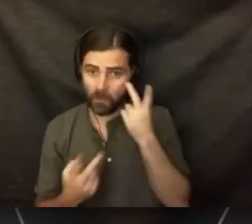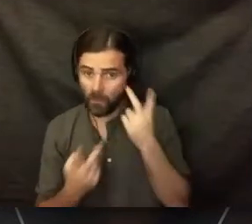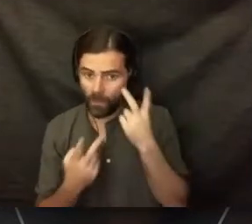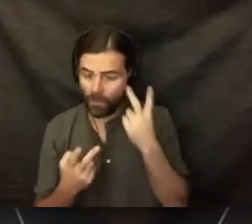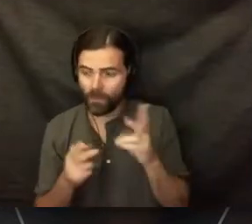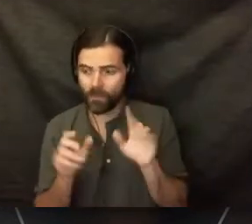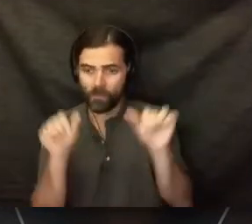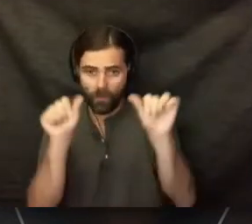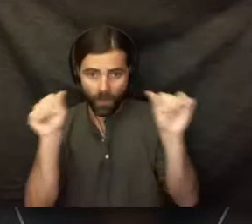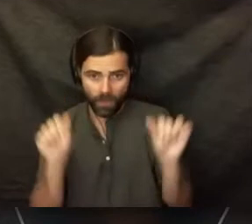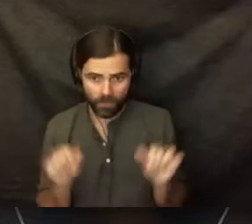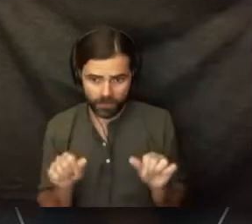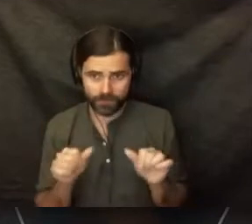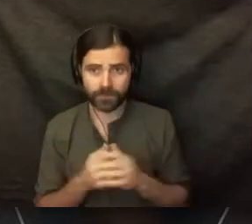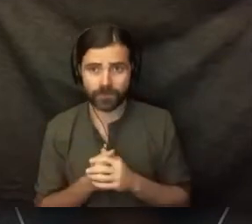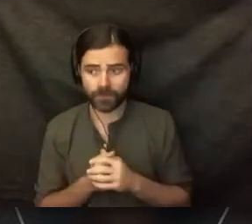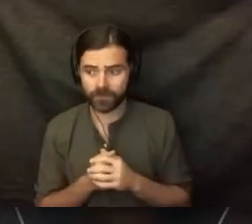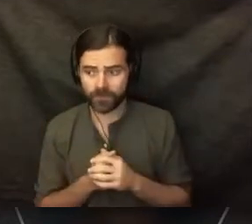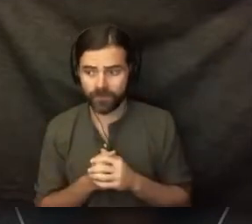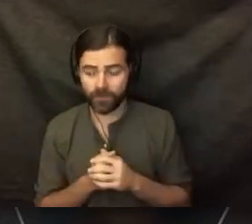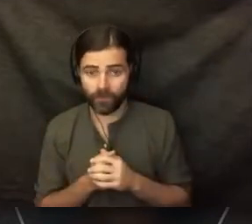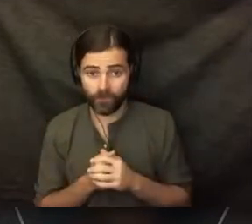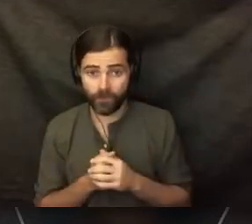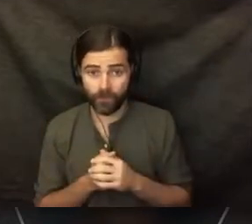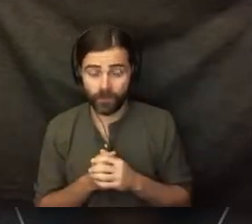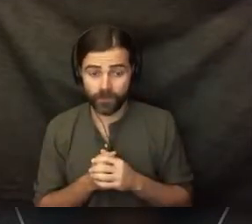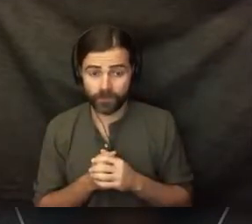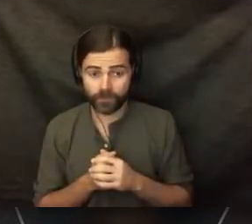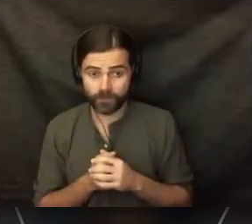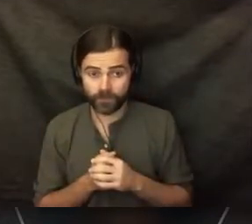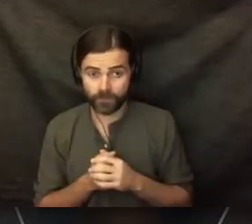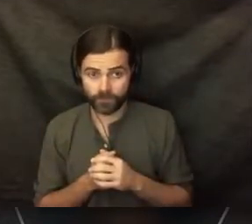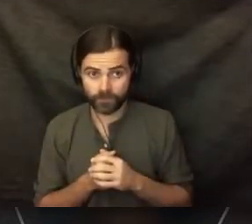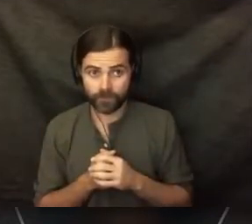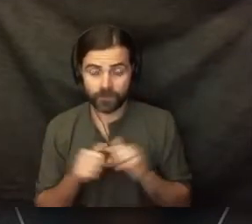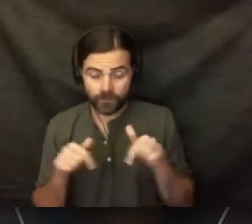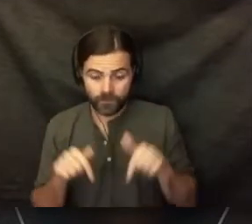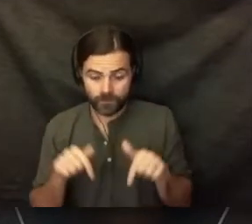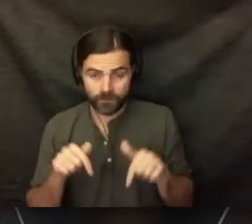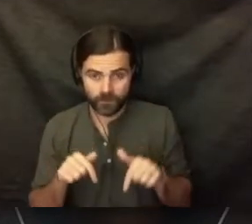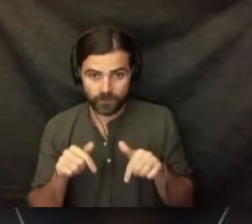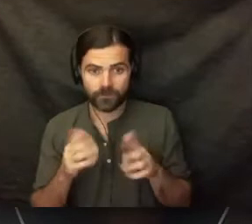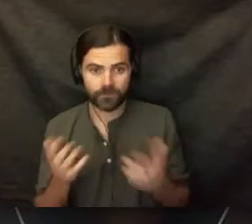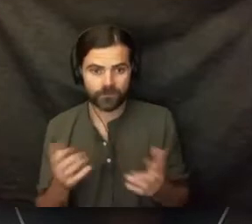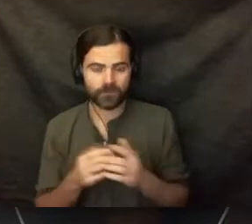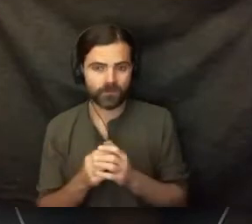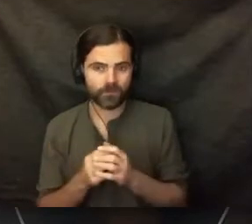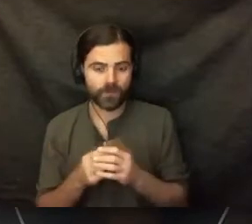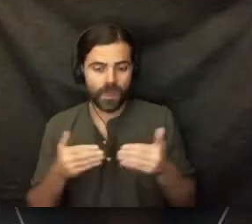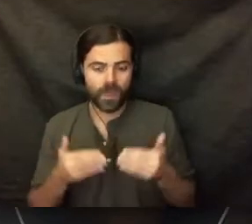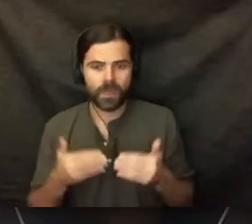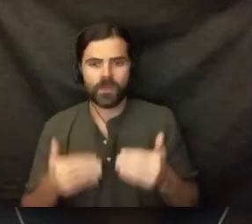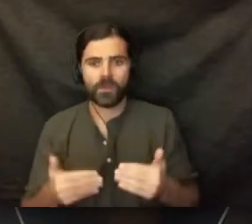manifestation. These crises have a systems reality. The cause and effects are delayed and displaced. They're not